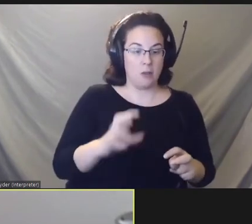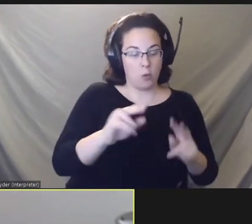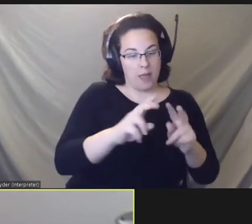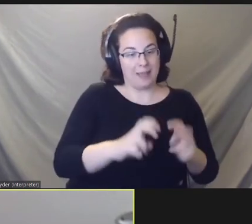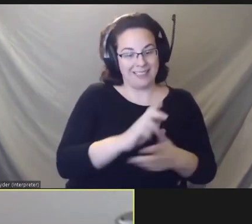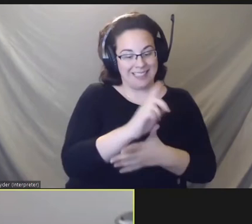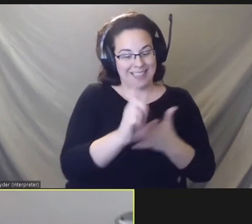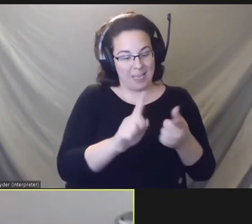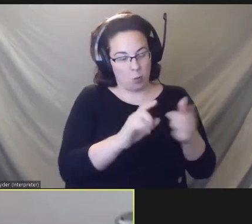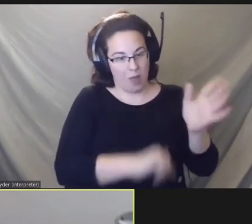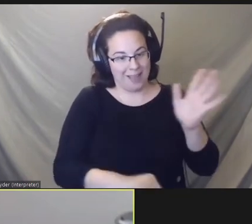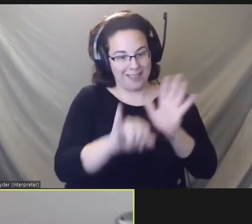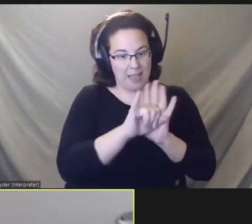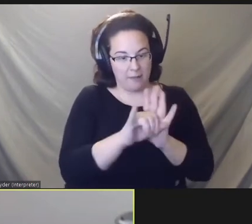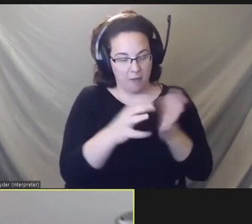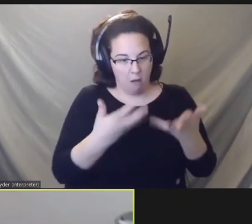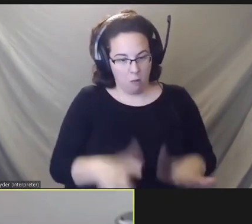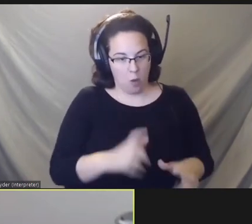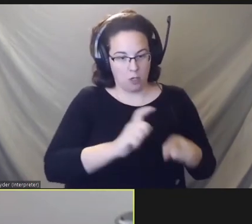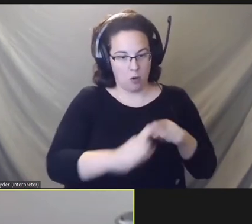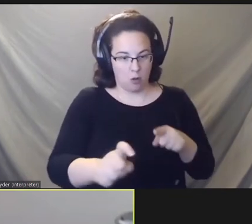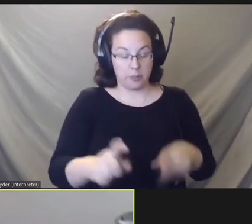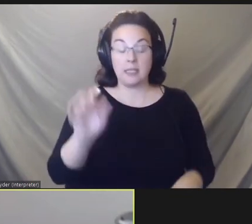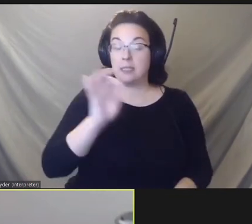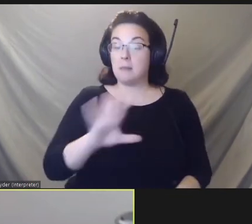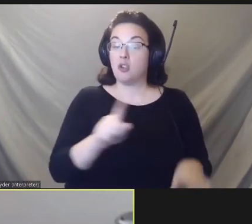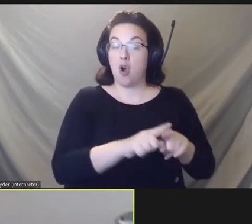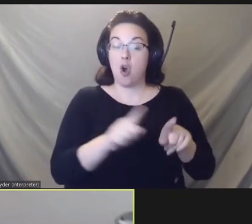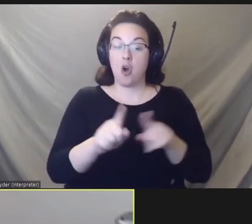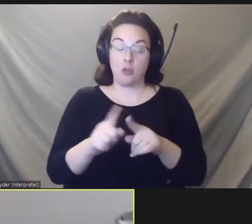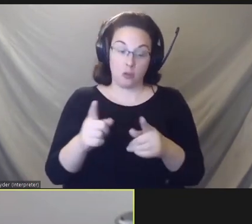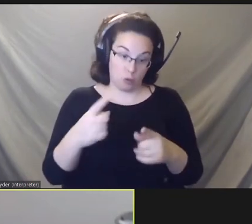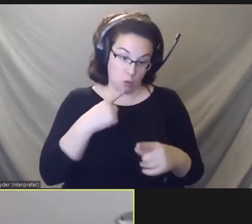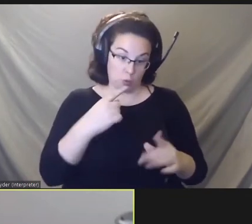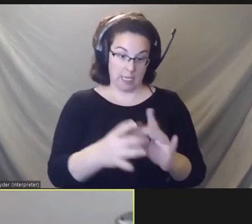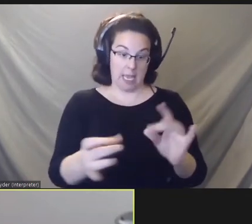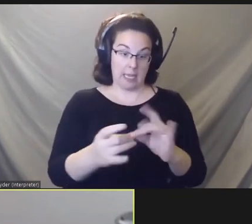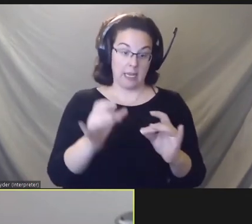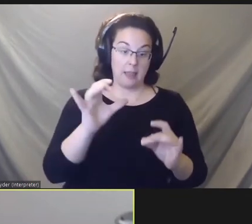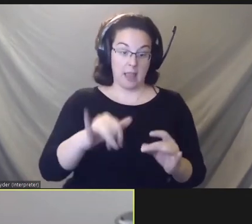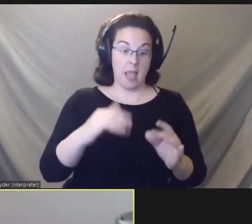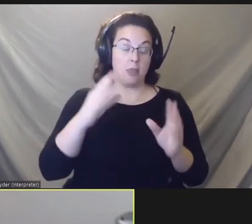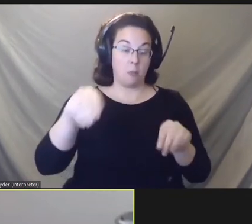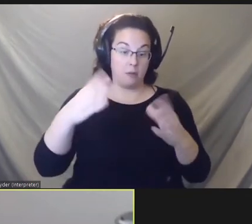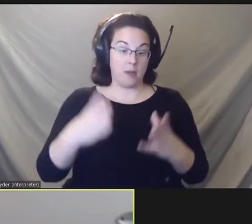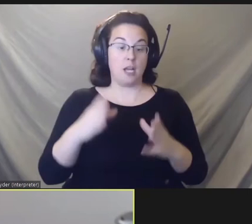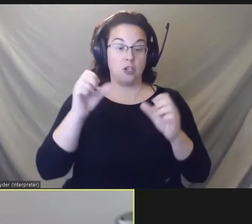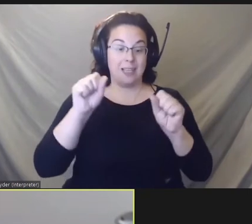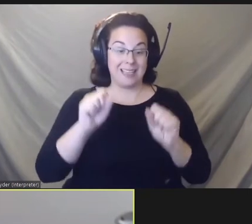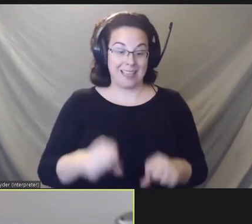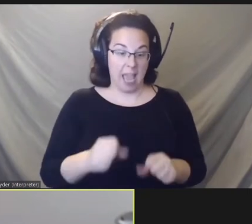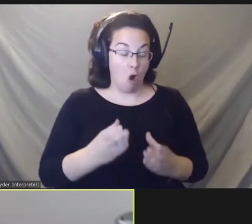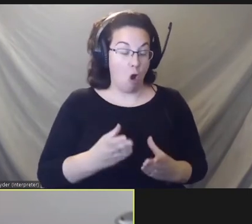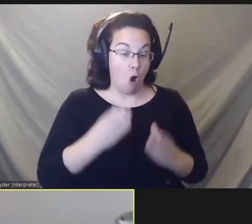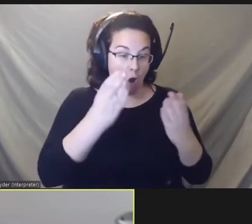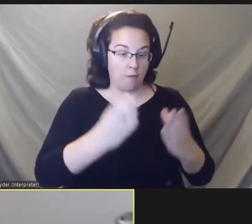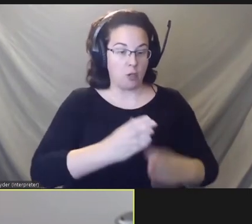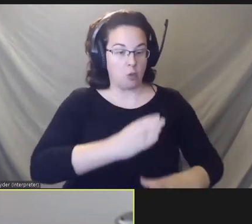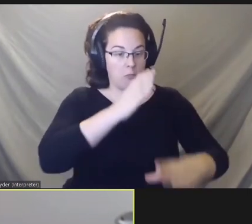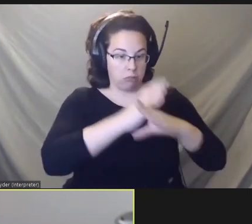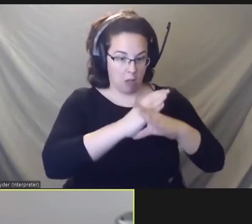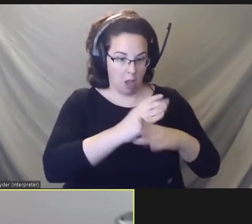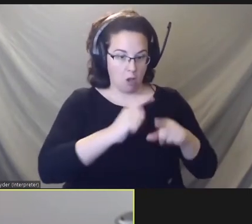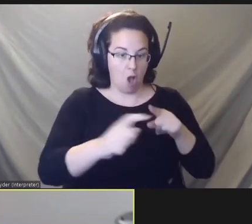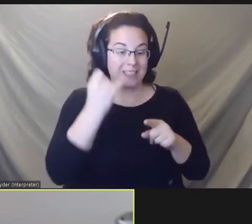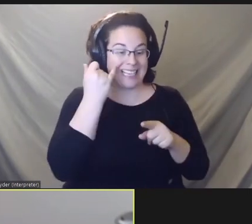calls. The commission also stated that voice service providers may offer to block calls from numbers not in a consumer's